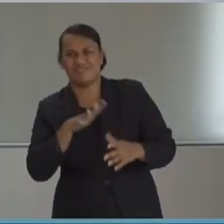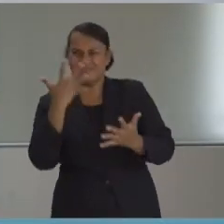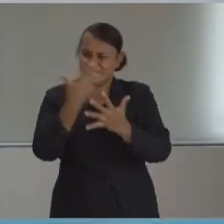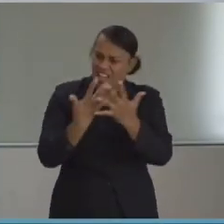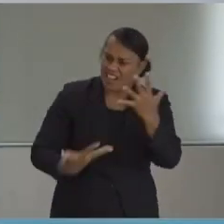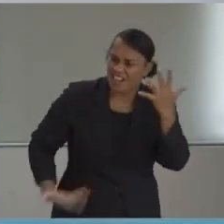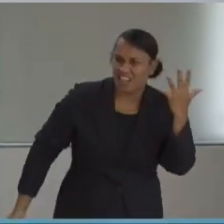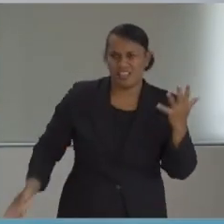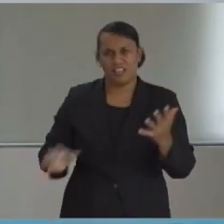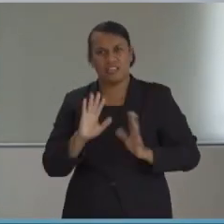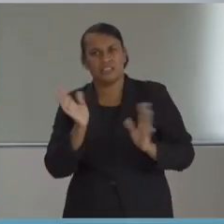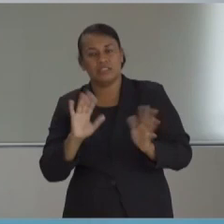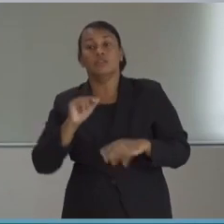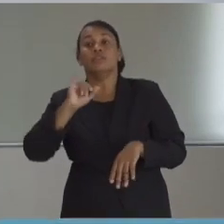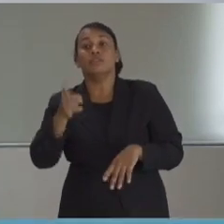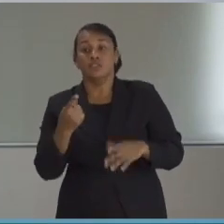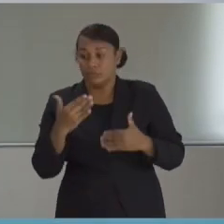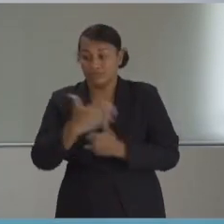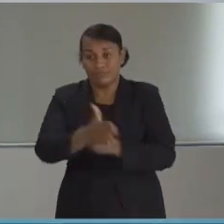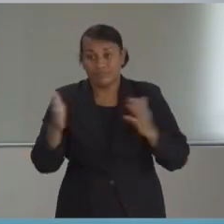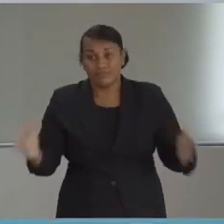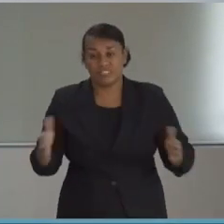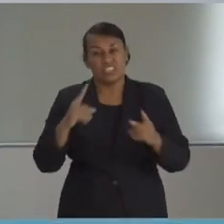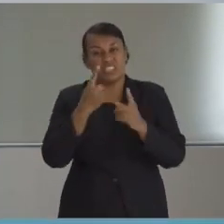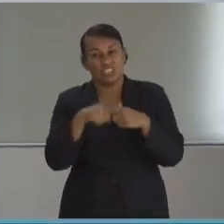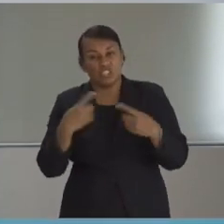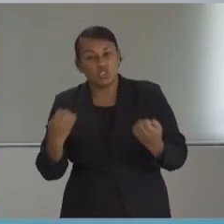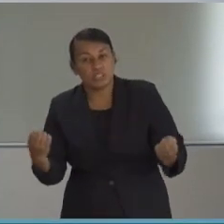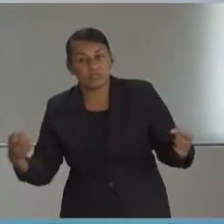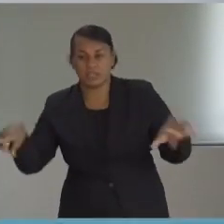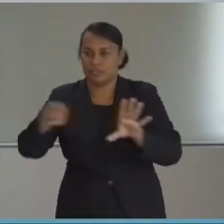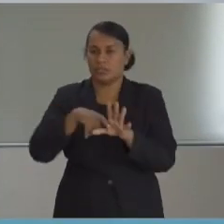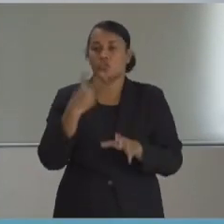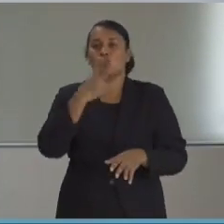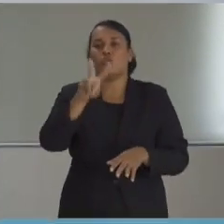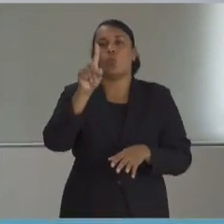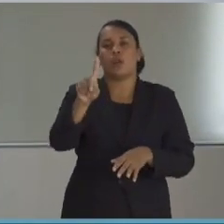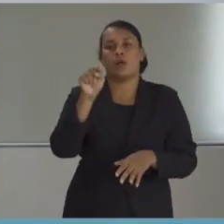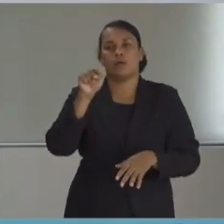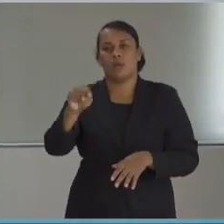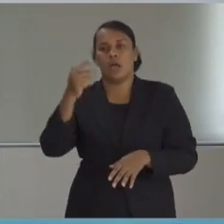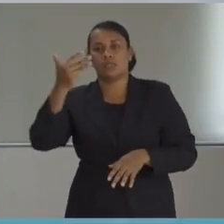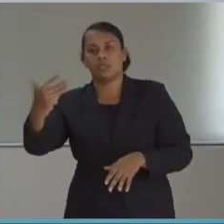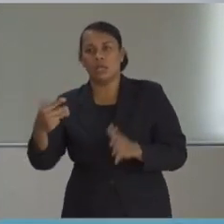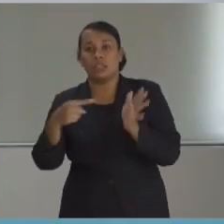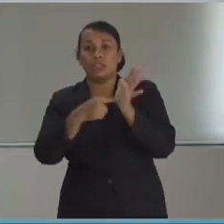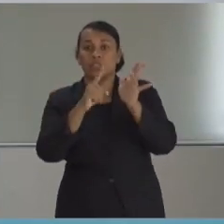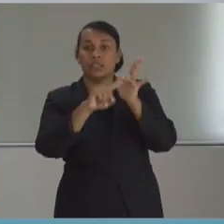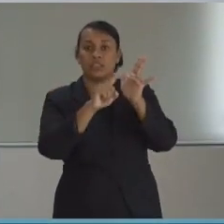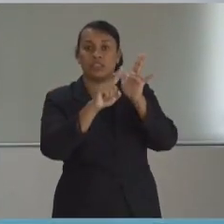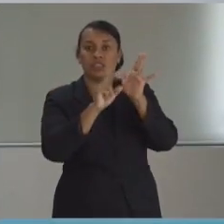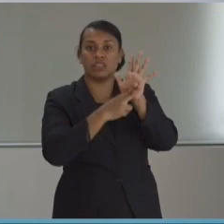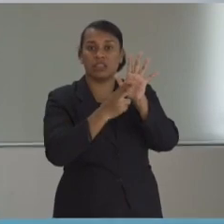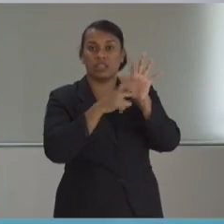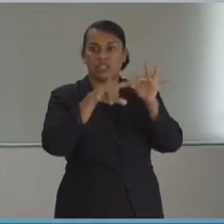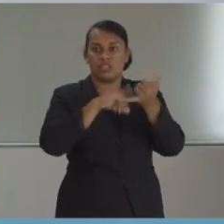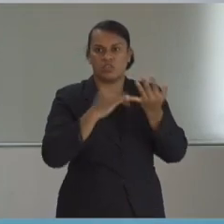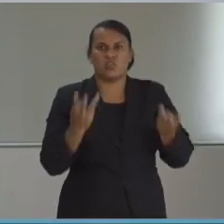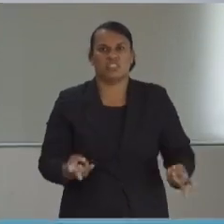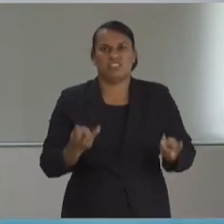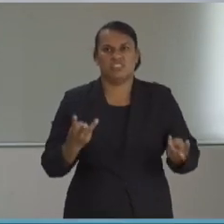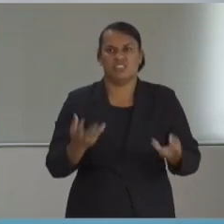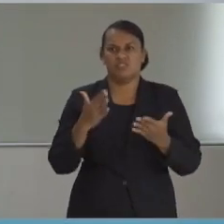terms of cargo, we have about 21.9 tons of cargo on